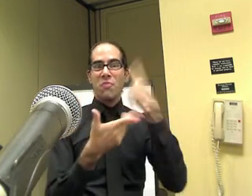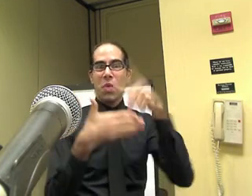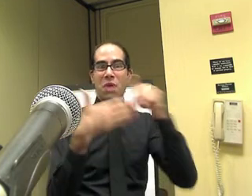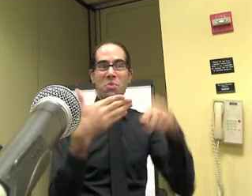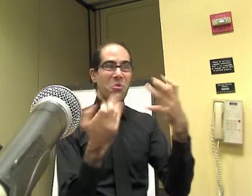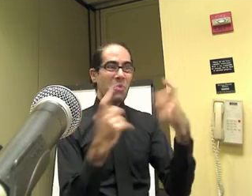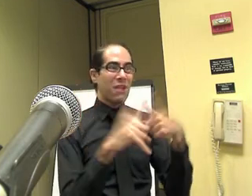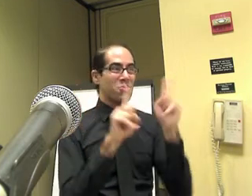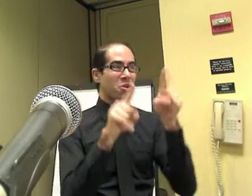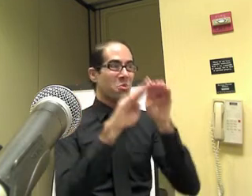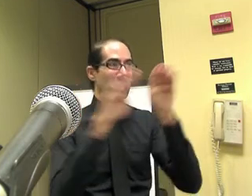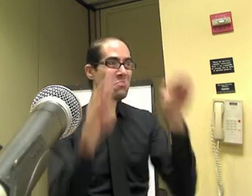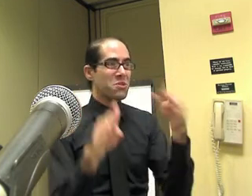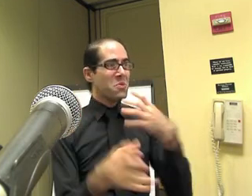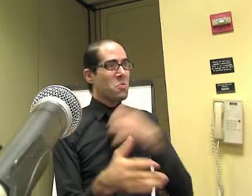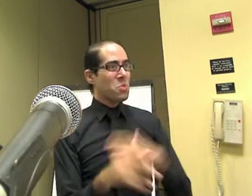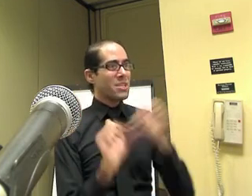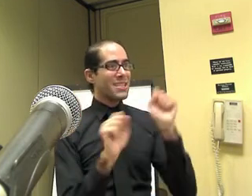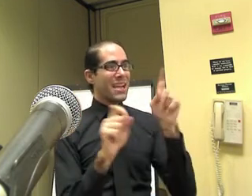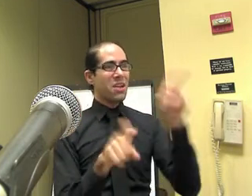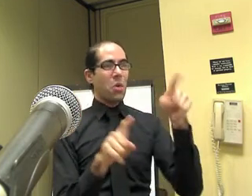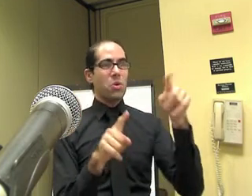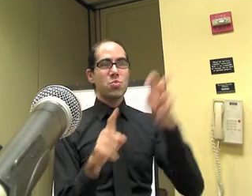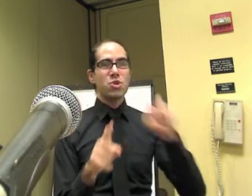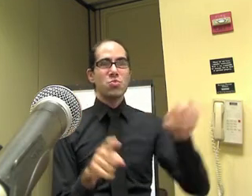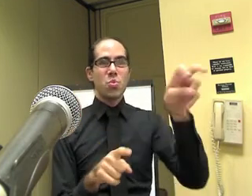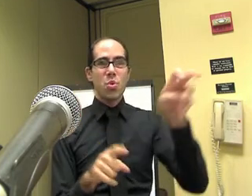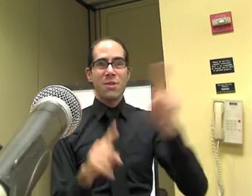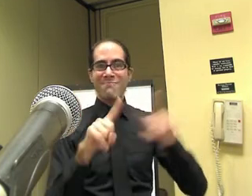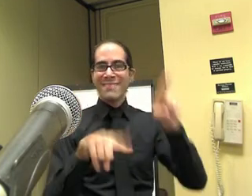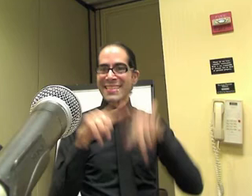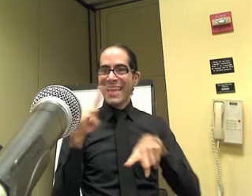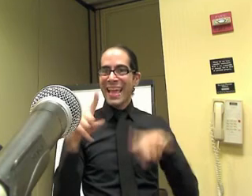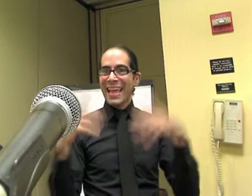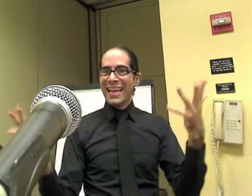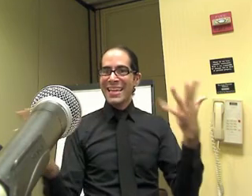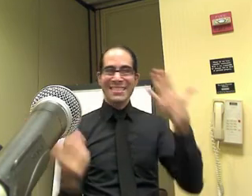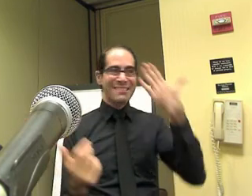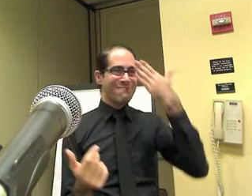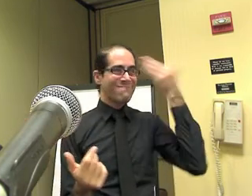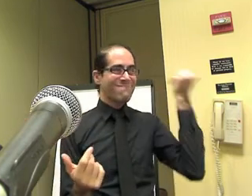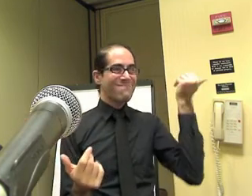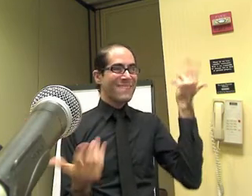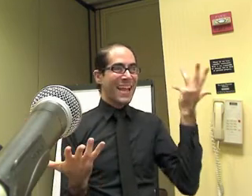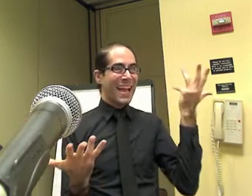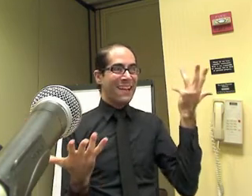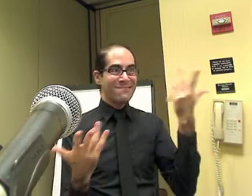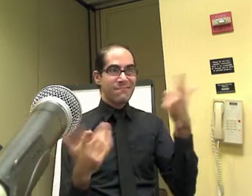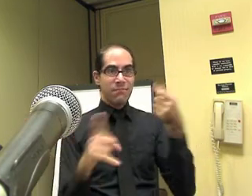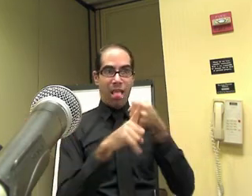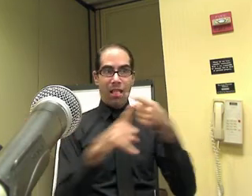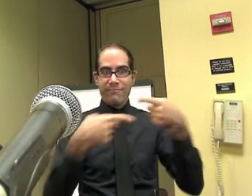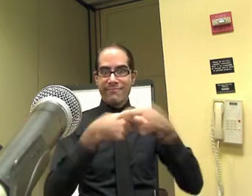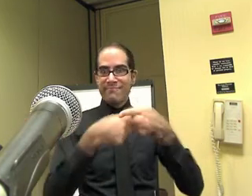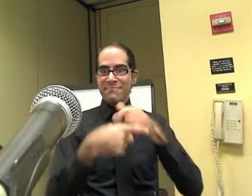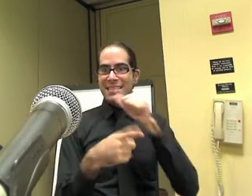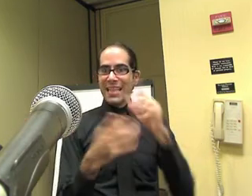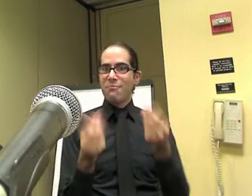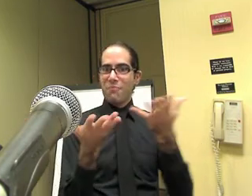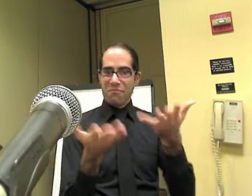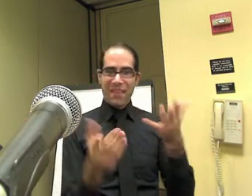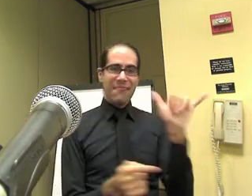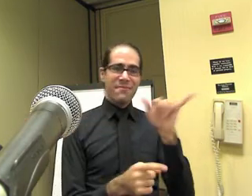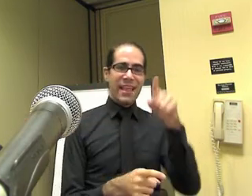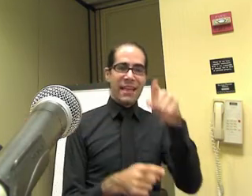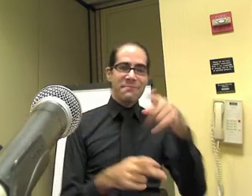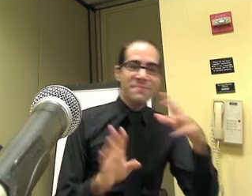weekend and they come to New York and they want to go to the Met, and they're not offering a tour that weekend.